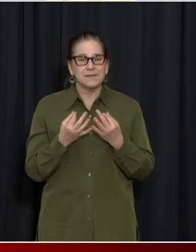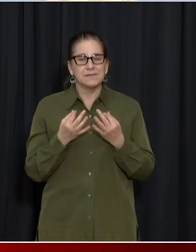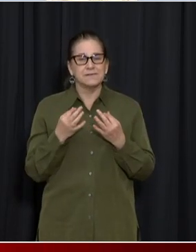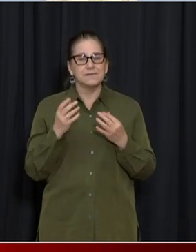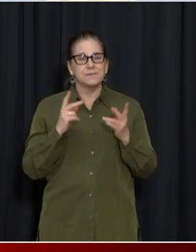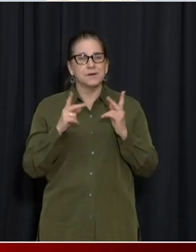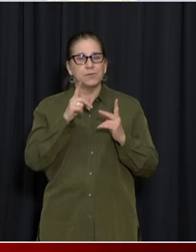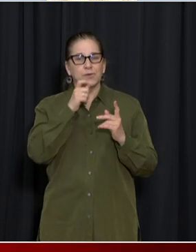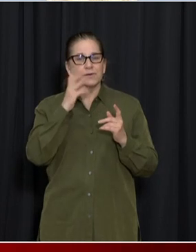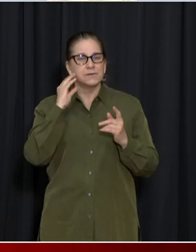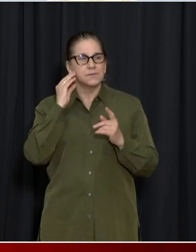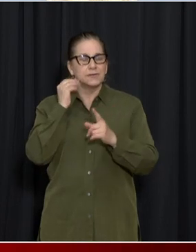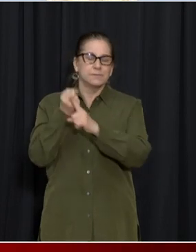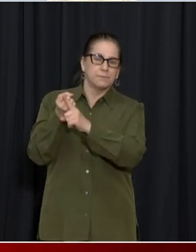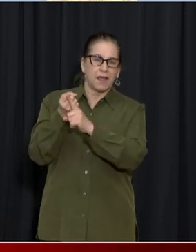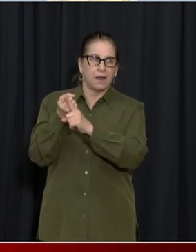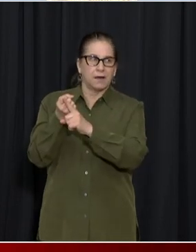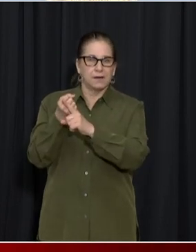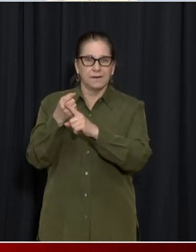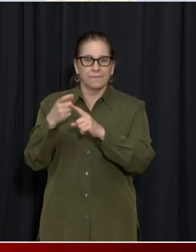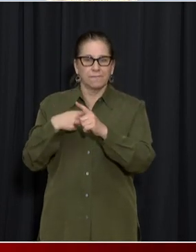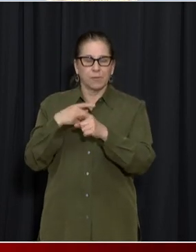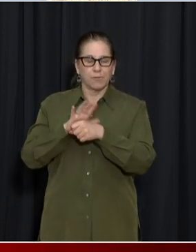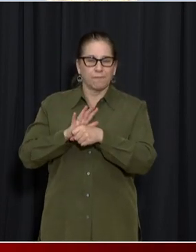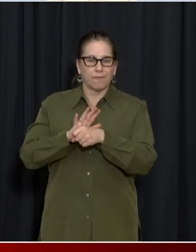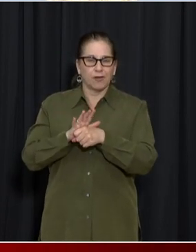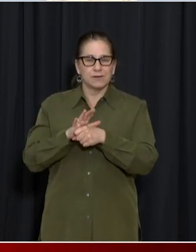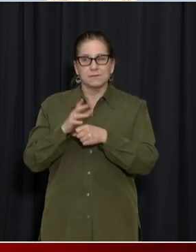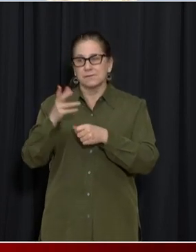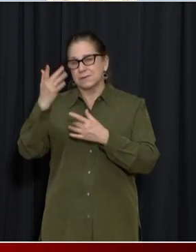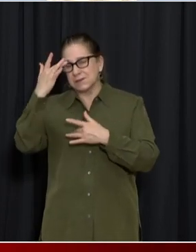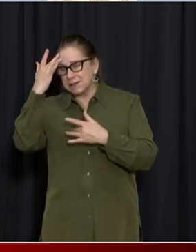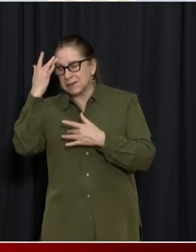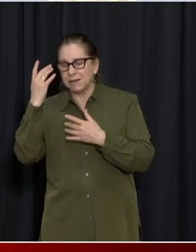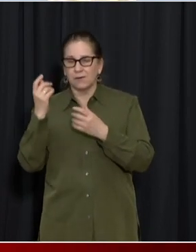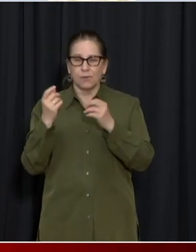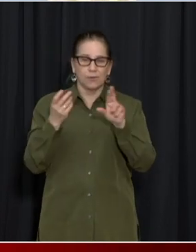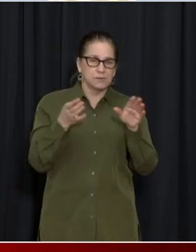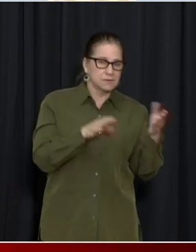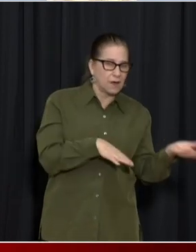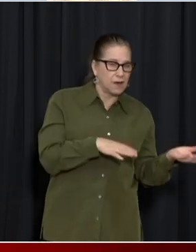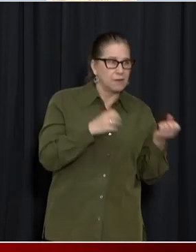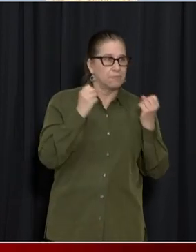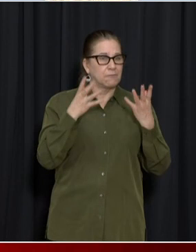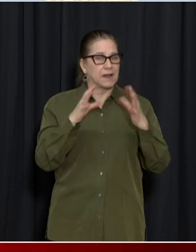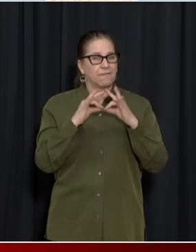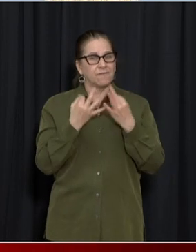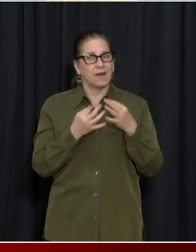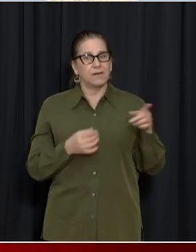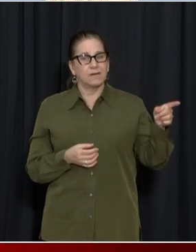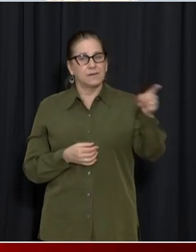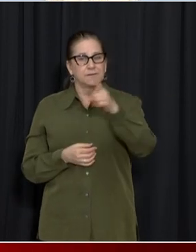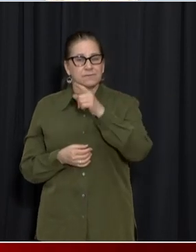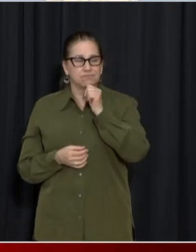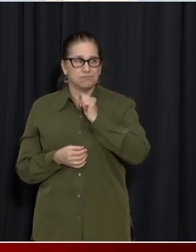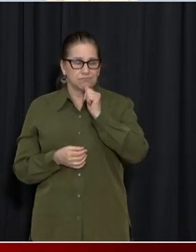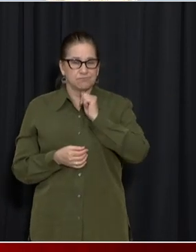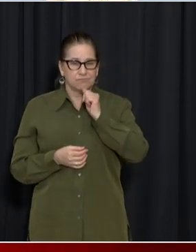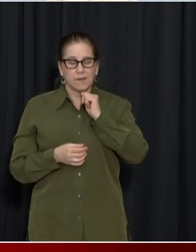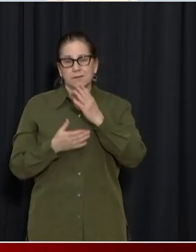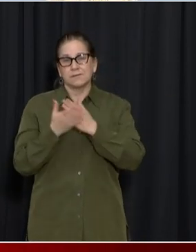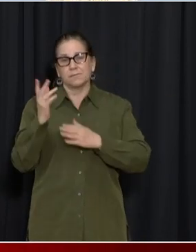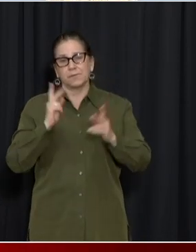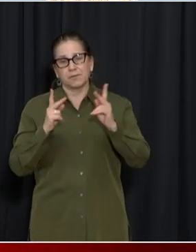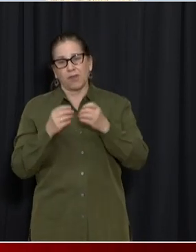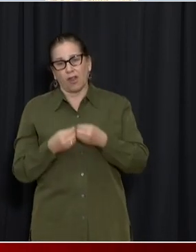and certainly death, but also the many families who have been impacted by a loss of their income, their job,